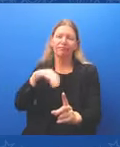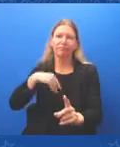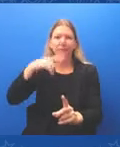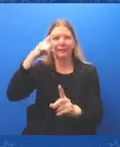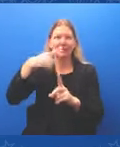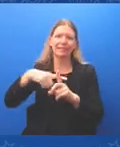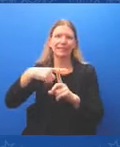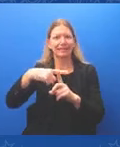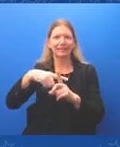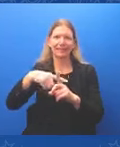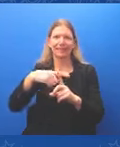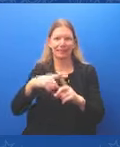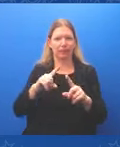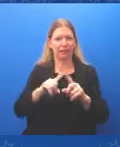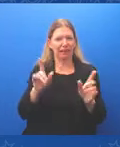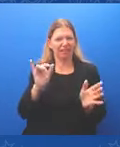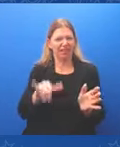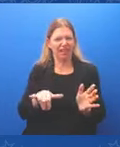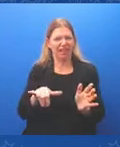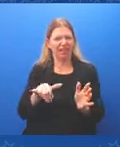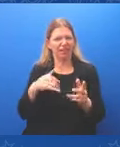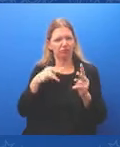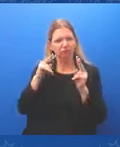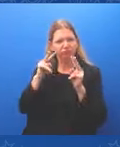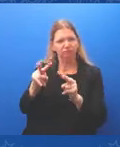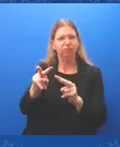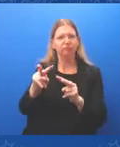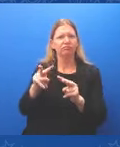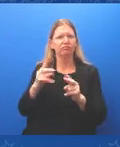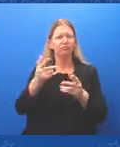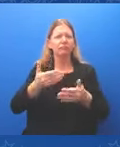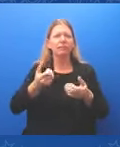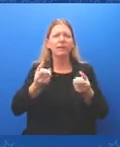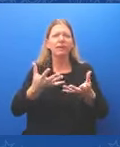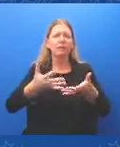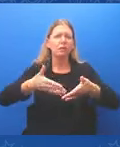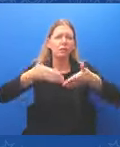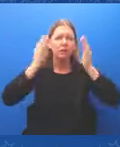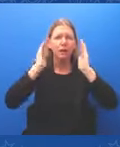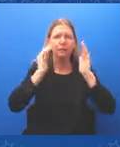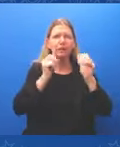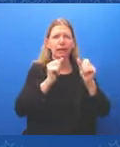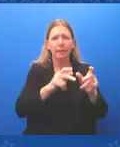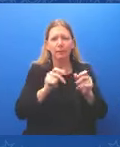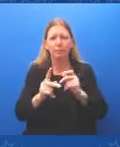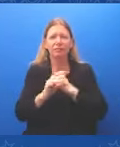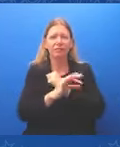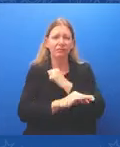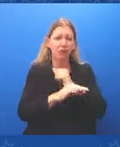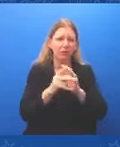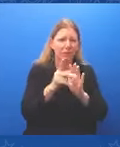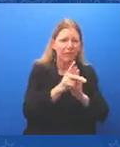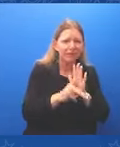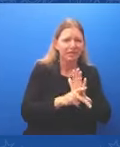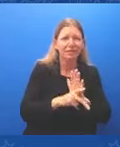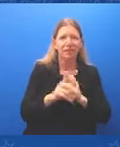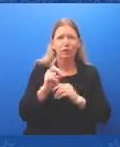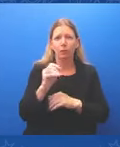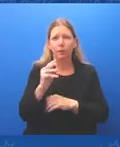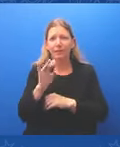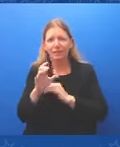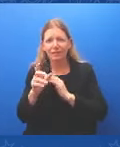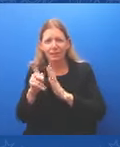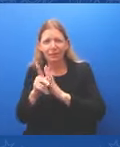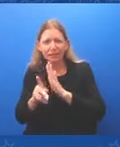foreign policy, domestic policy, and civil rights. But you're still the engineers. You're still the people that are going to need to get